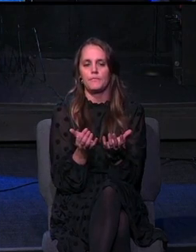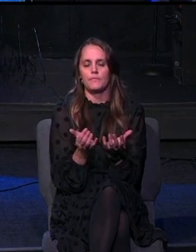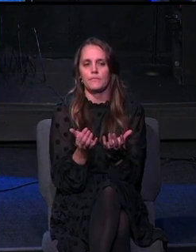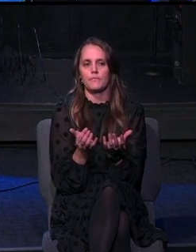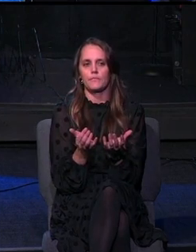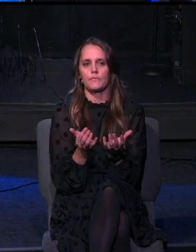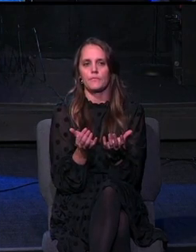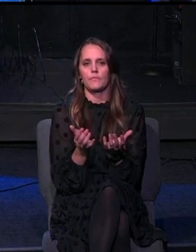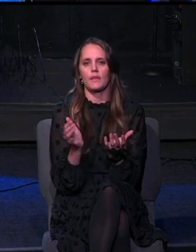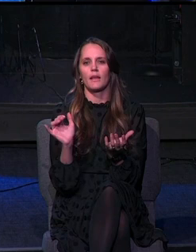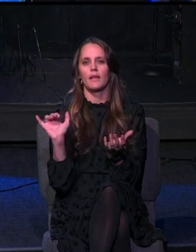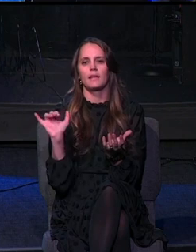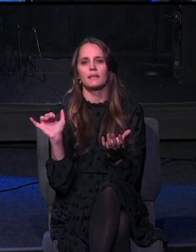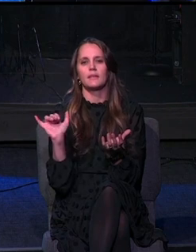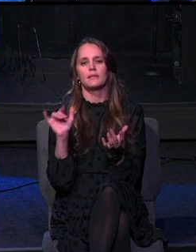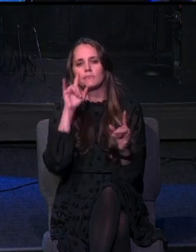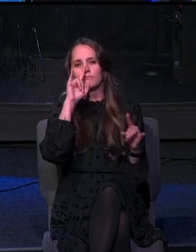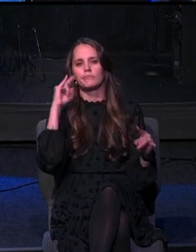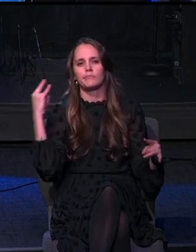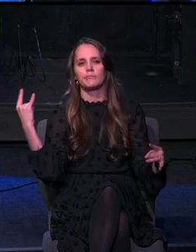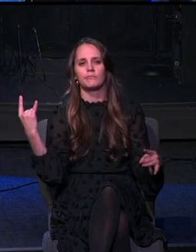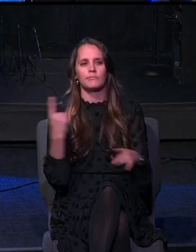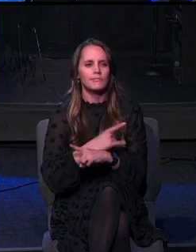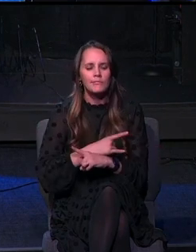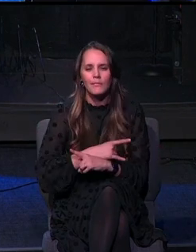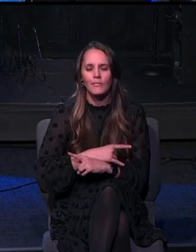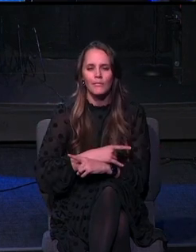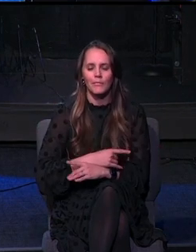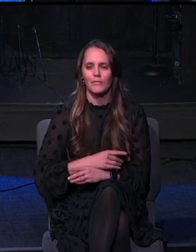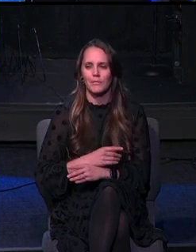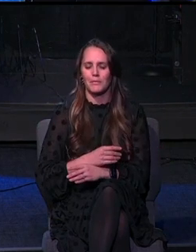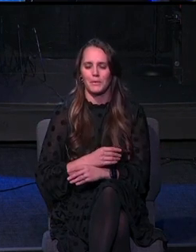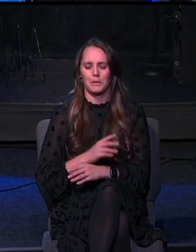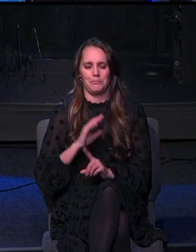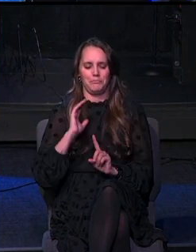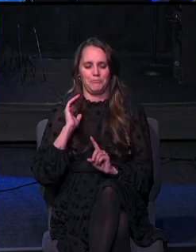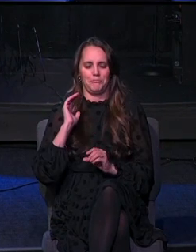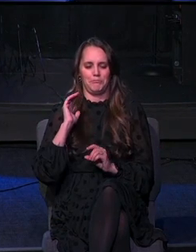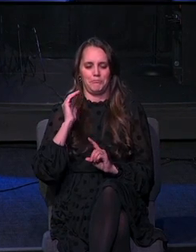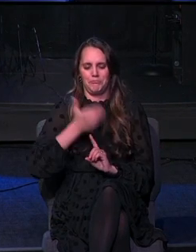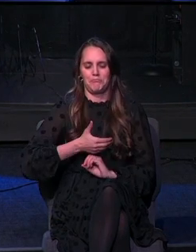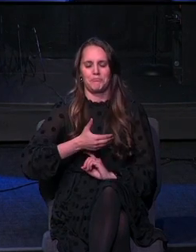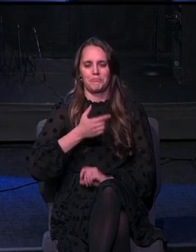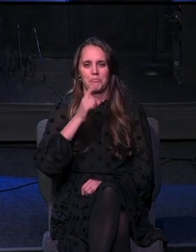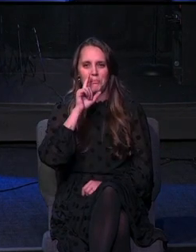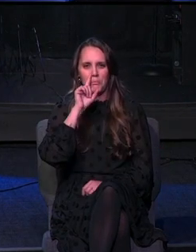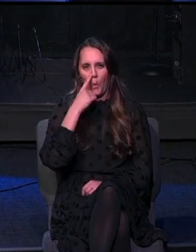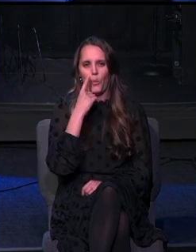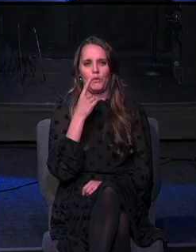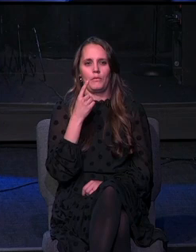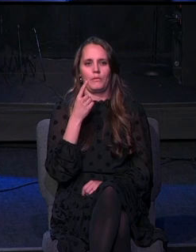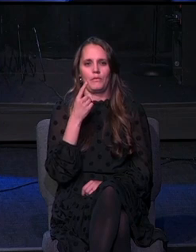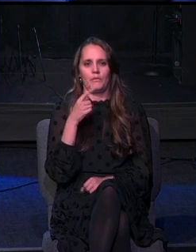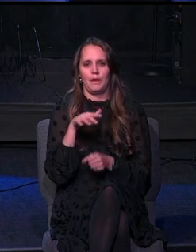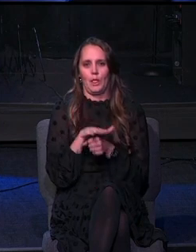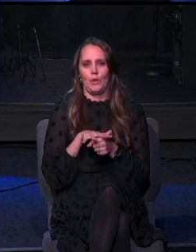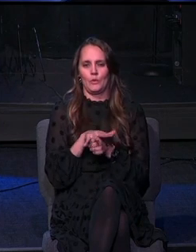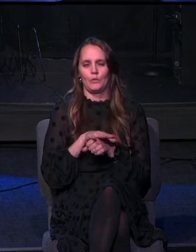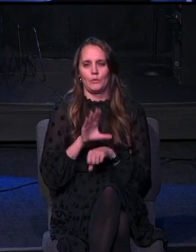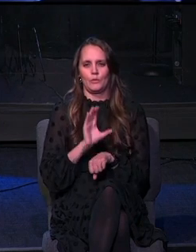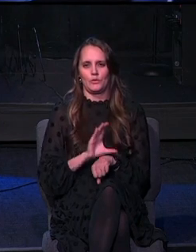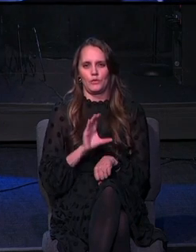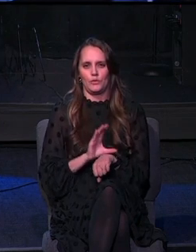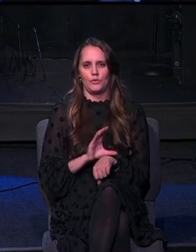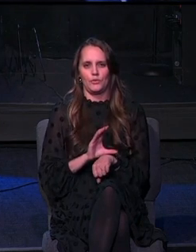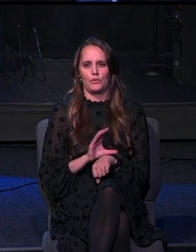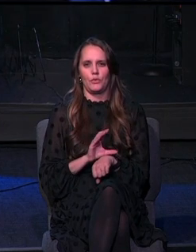It's like an oxymoron to me to be bored in the local church. You see, when church